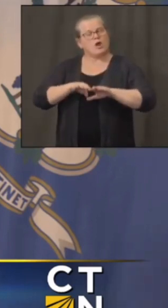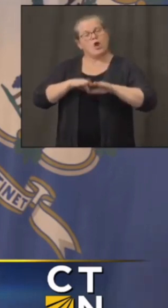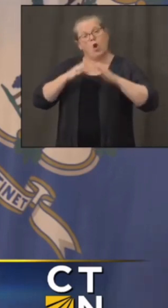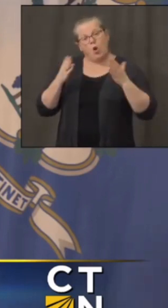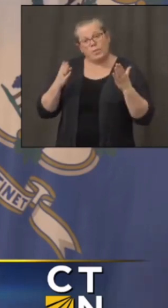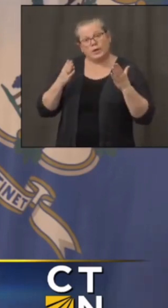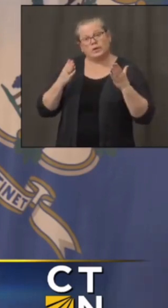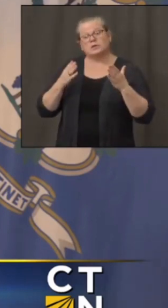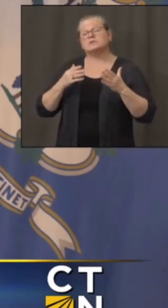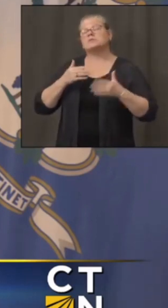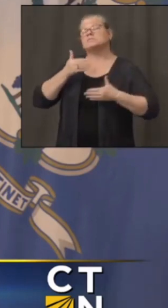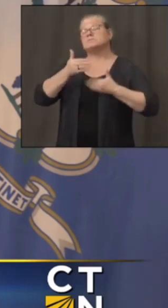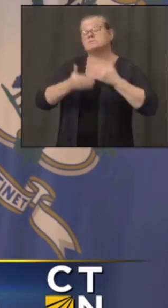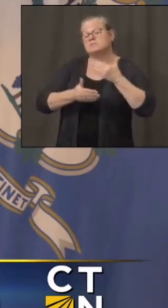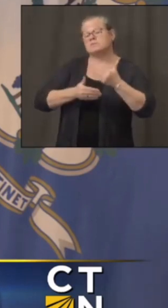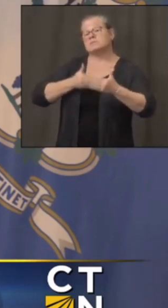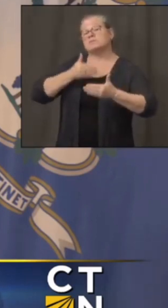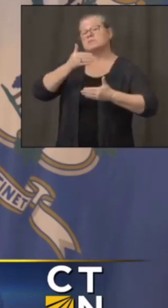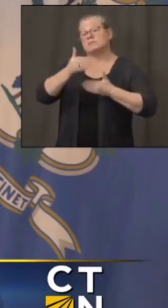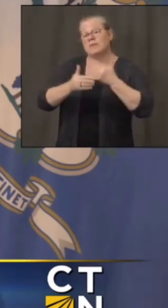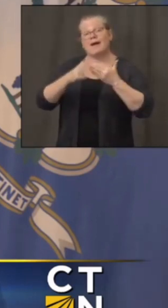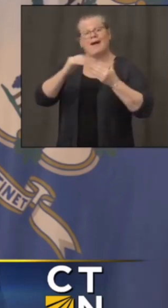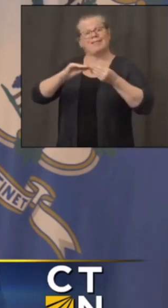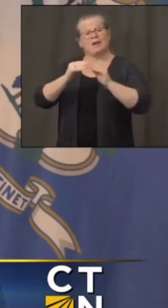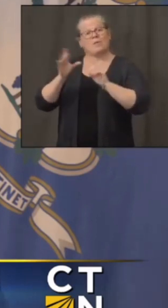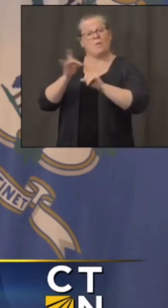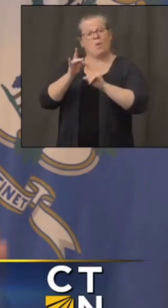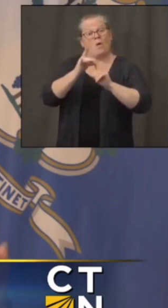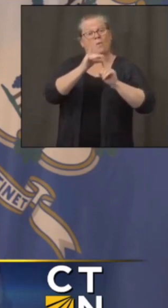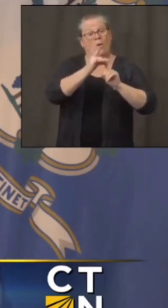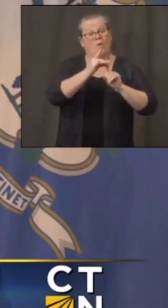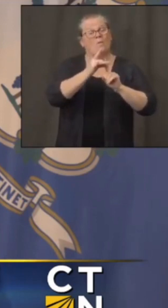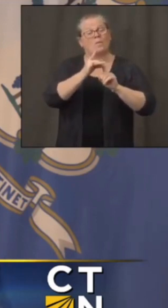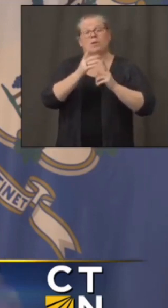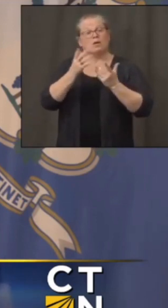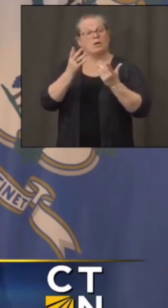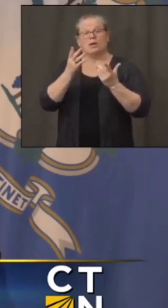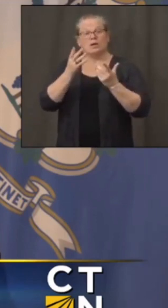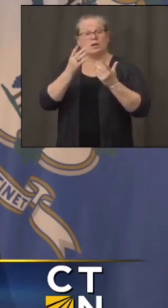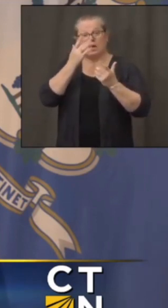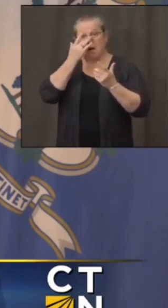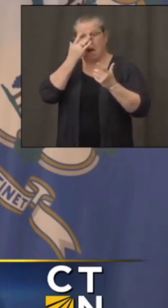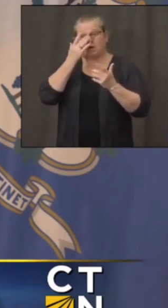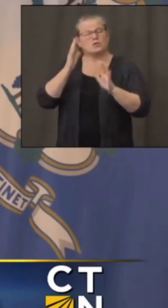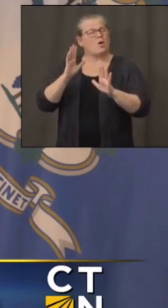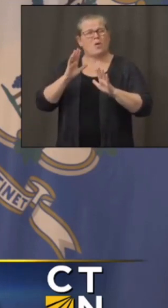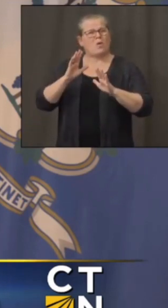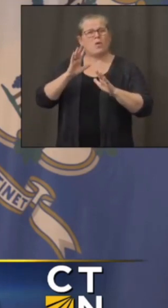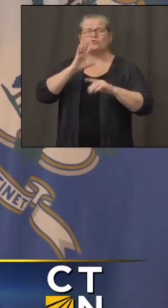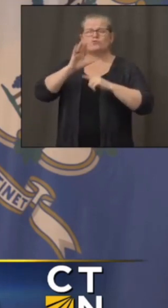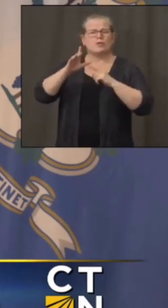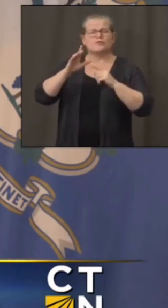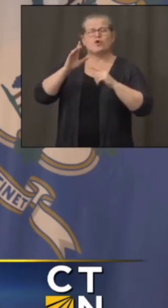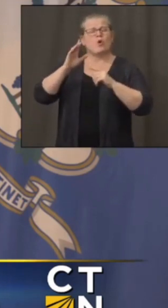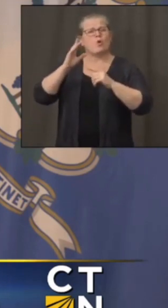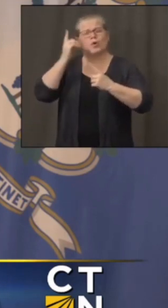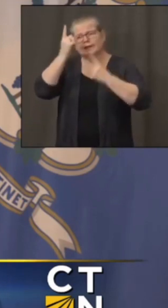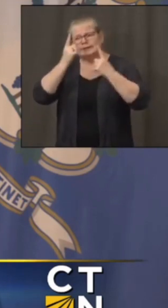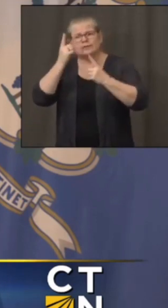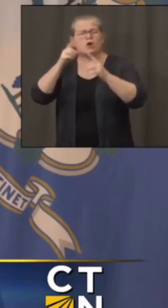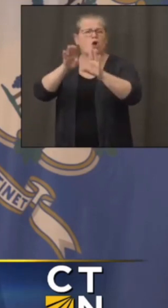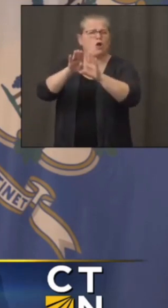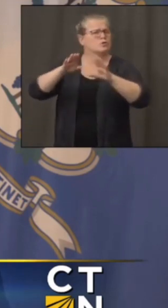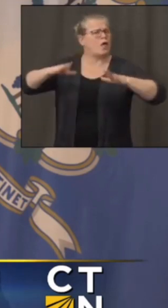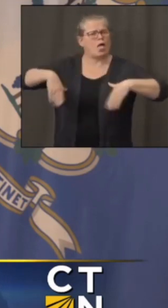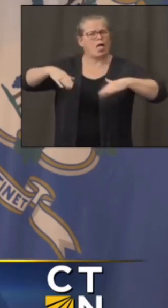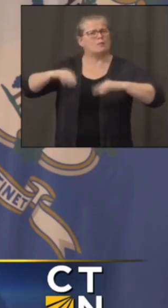talking about shutting things down, but let's face it, we saw in Danbury, if there's a flare-up, we said the schools are going to have to take a